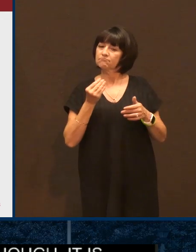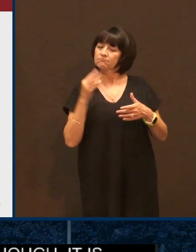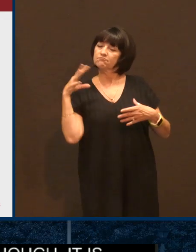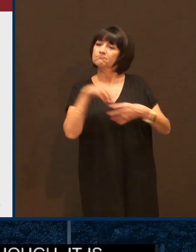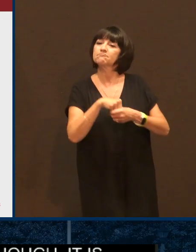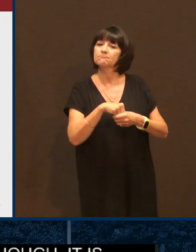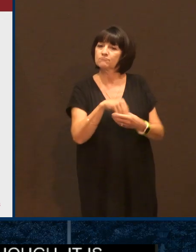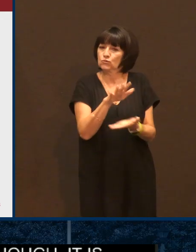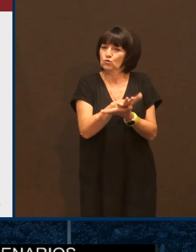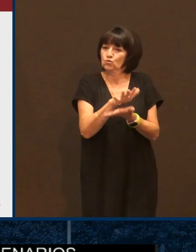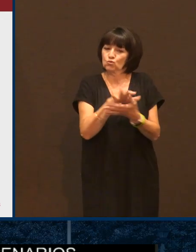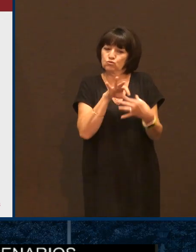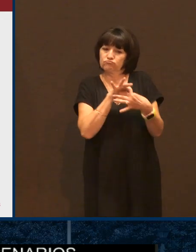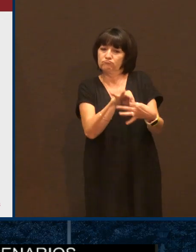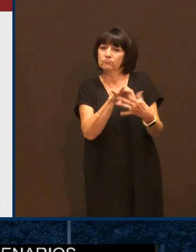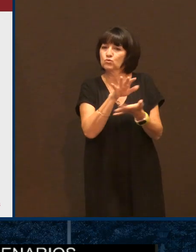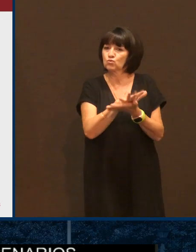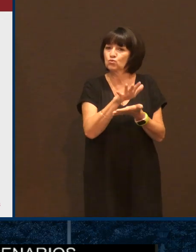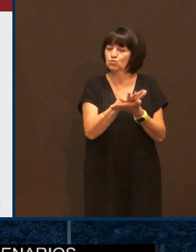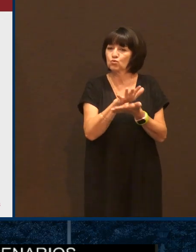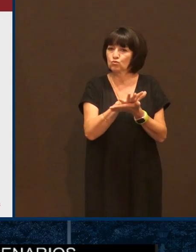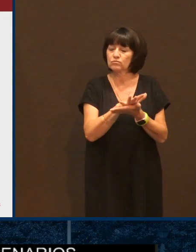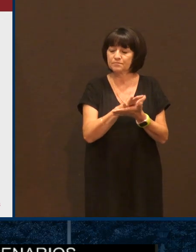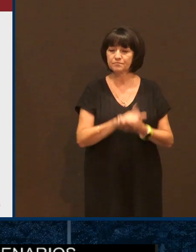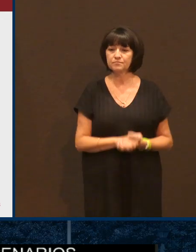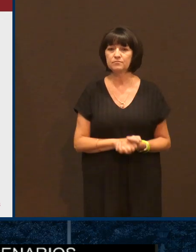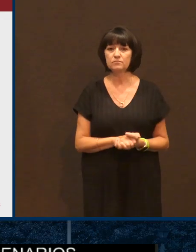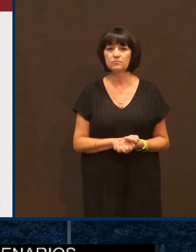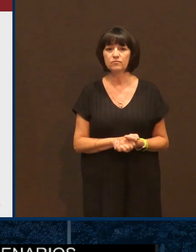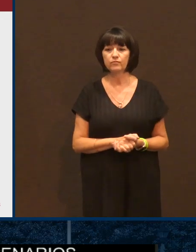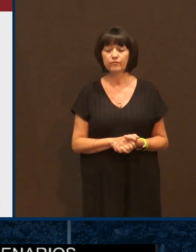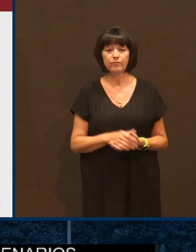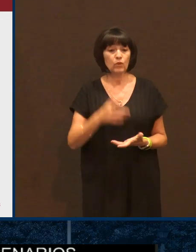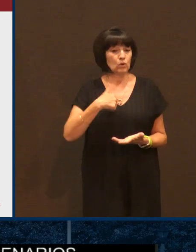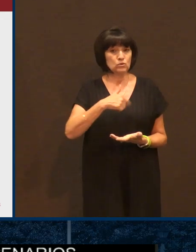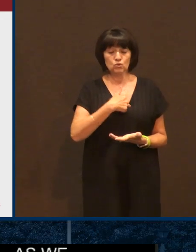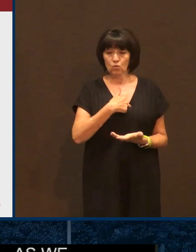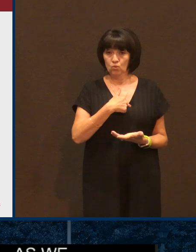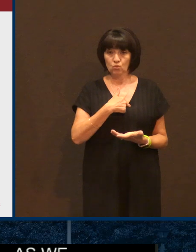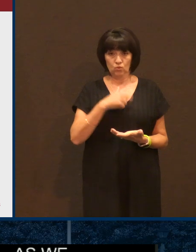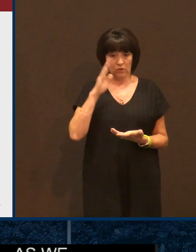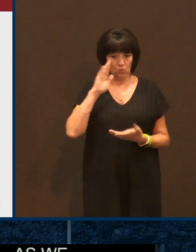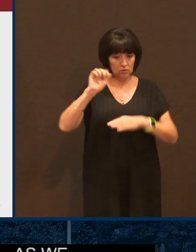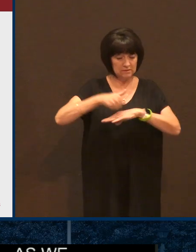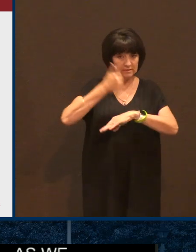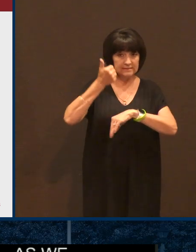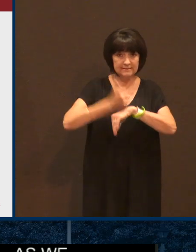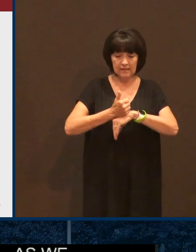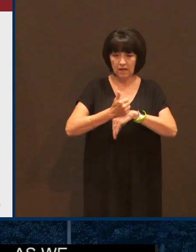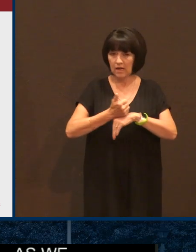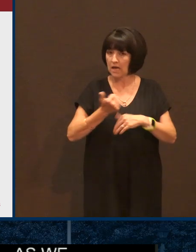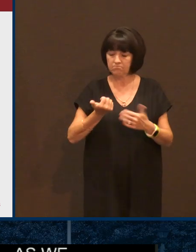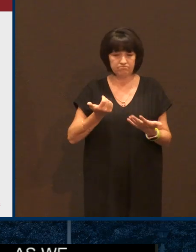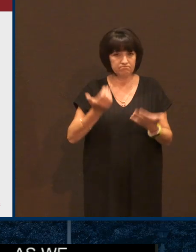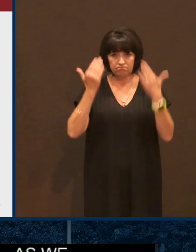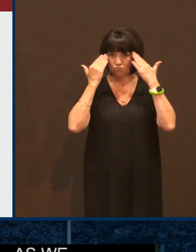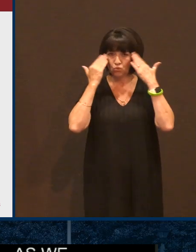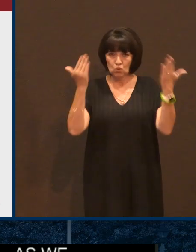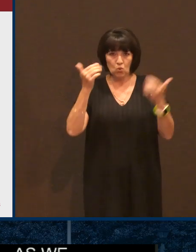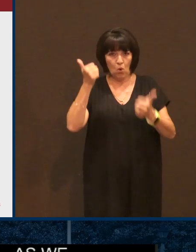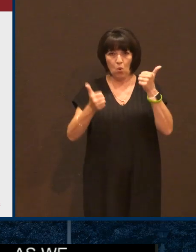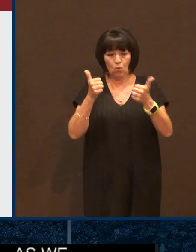face whatever we are going to set up for our mode of operation under whichever of the scenarios